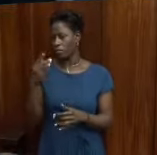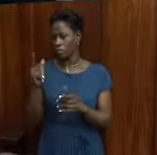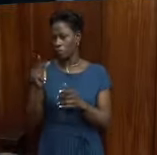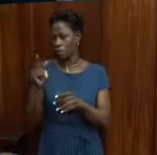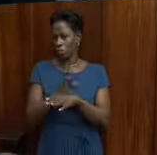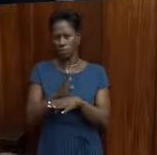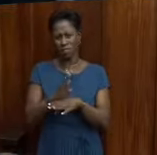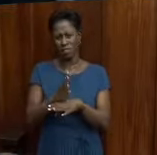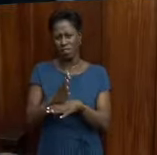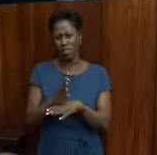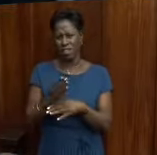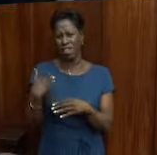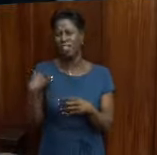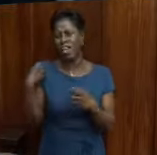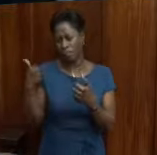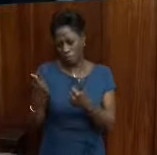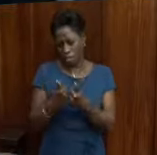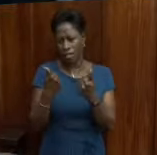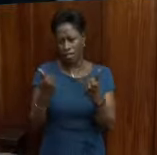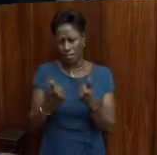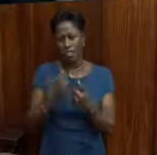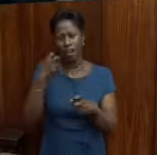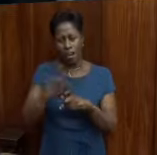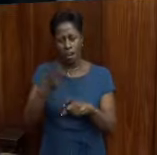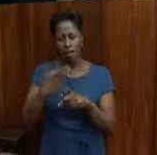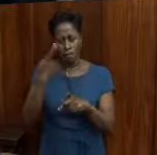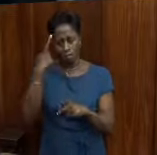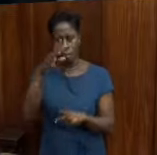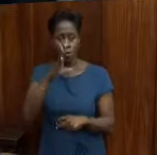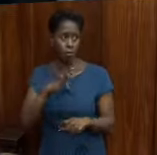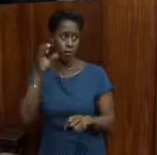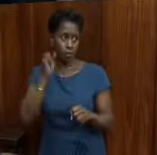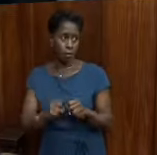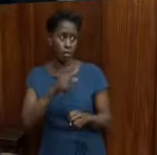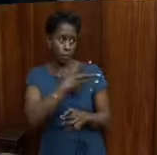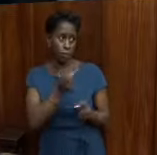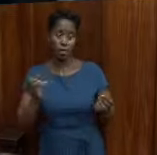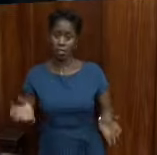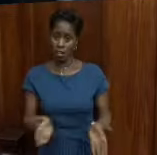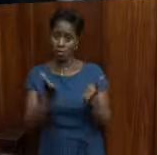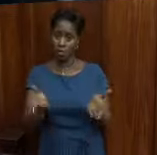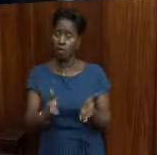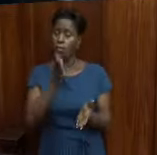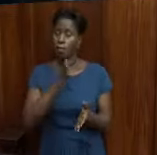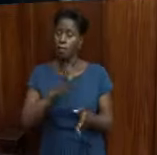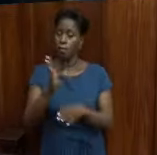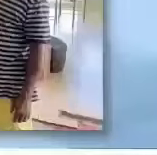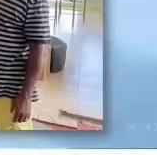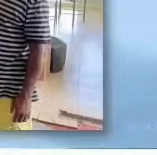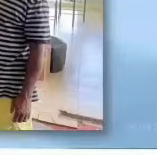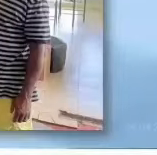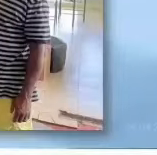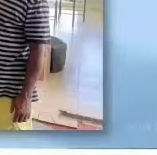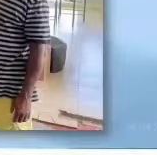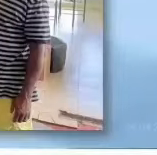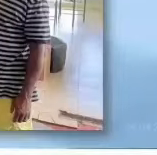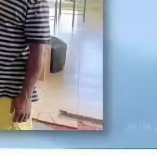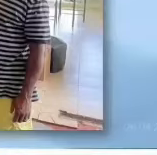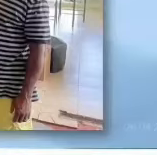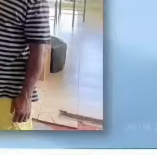underperforming when compared to their male counterparts. We therefore encourage women entrepreneurs to work more closely with Export